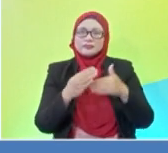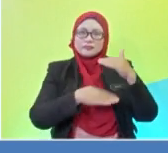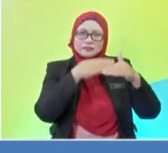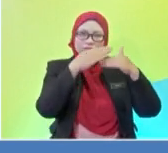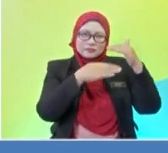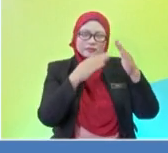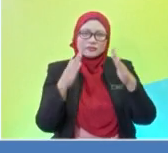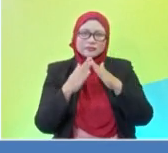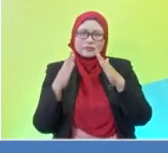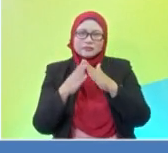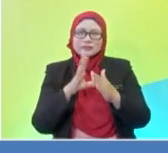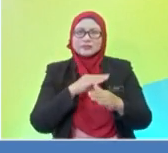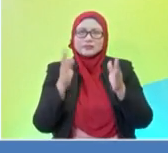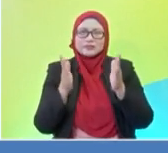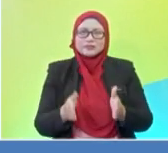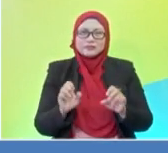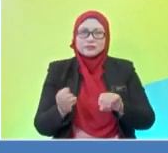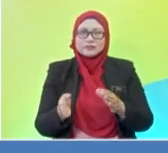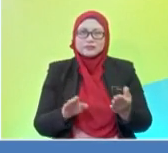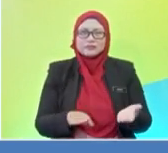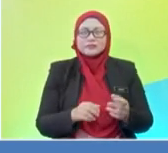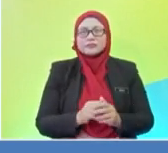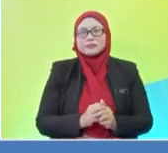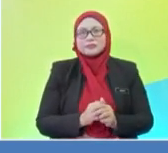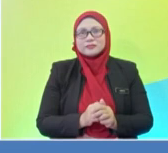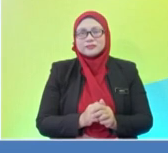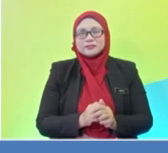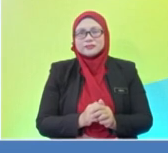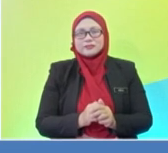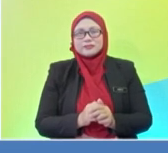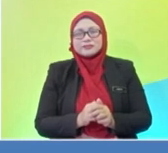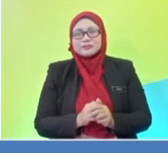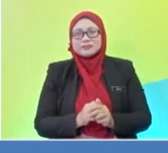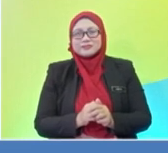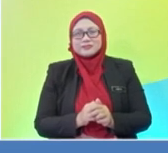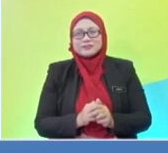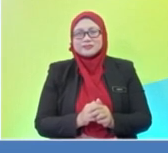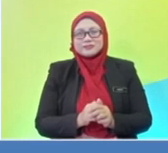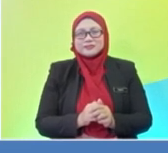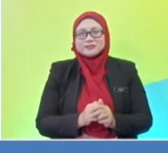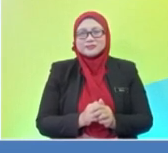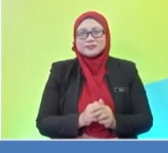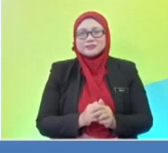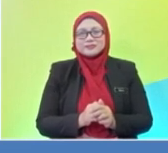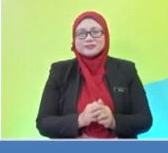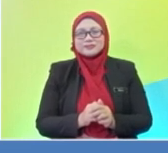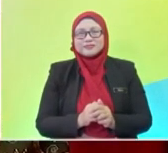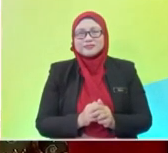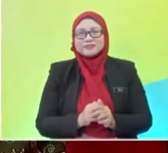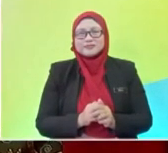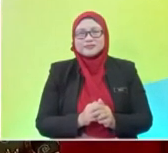of life, hard to find clean water to drink and cleaning, for cleaning purpose, and